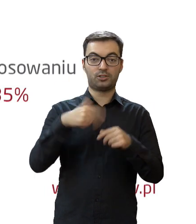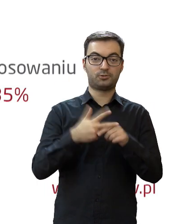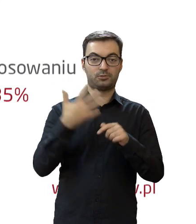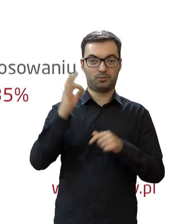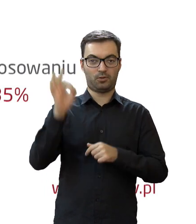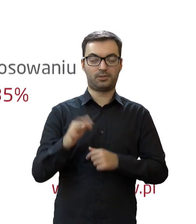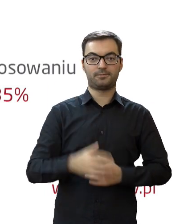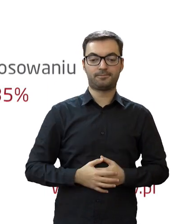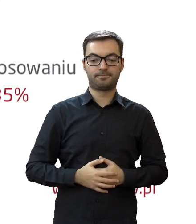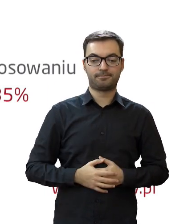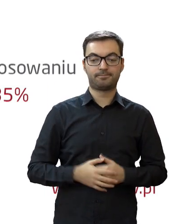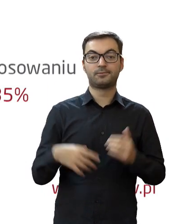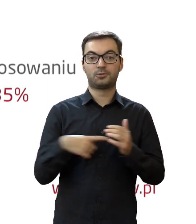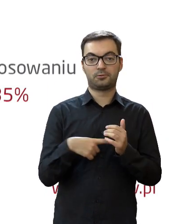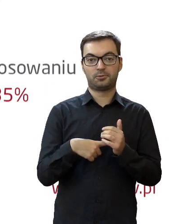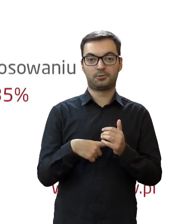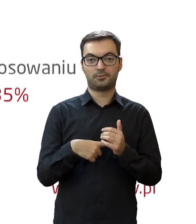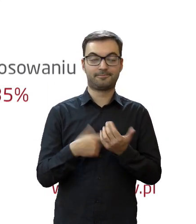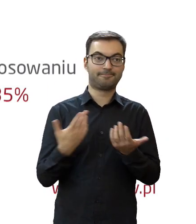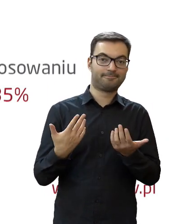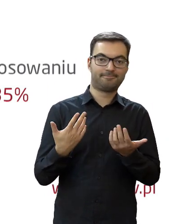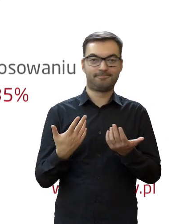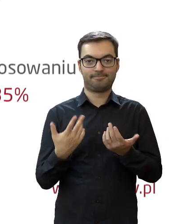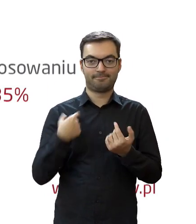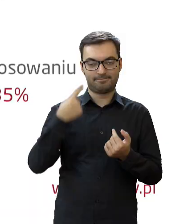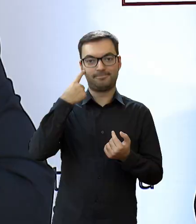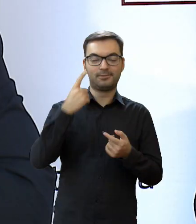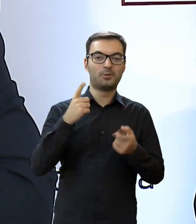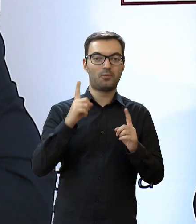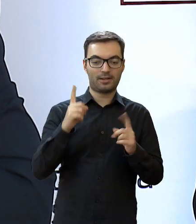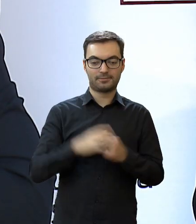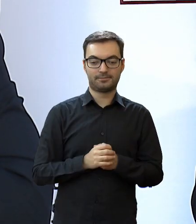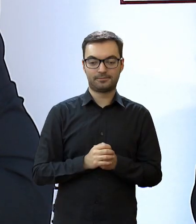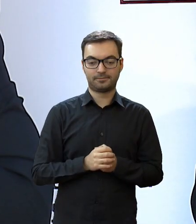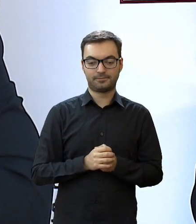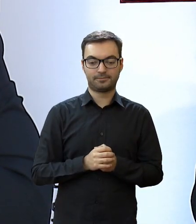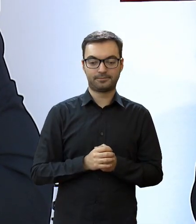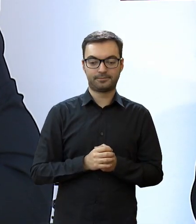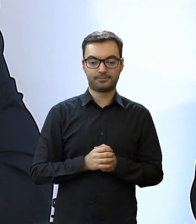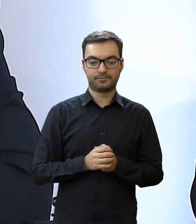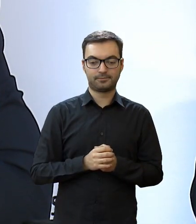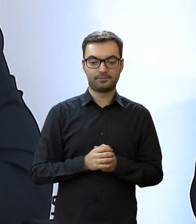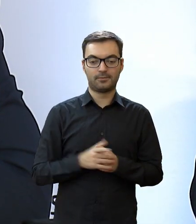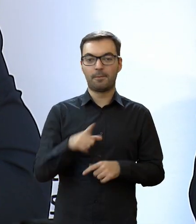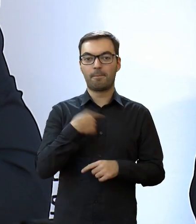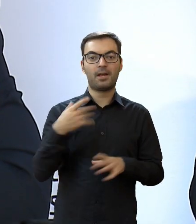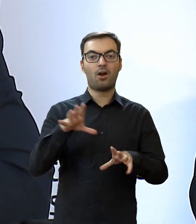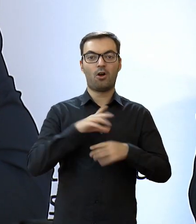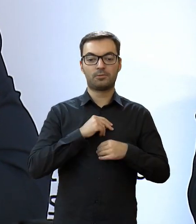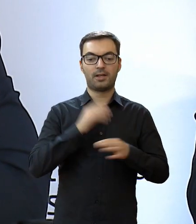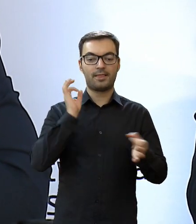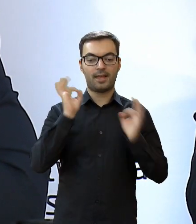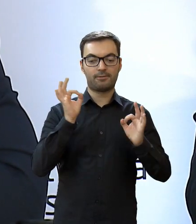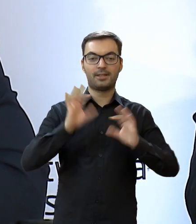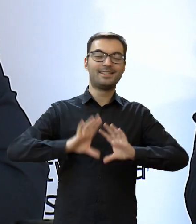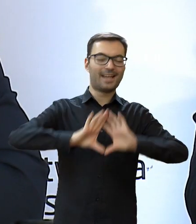I would like to turn your attention to the fact that we have received data from all the